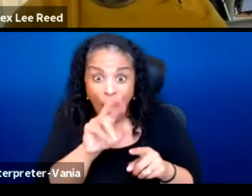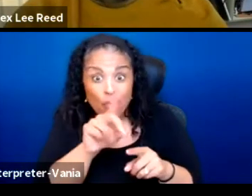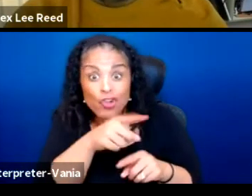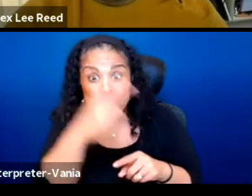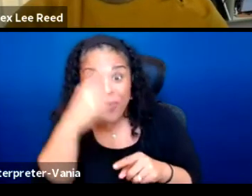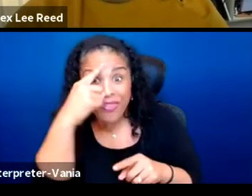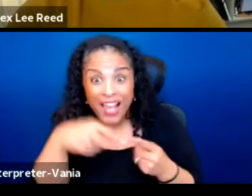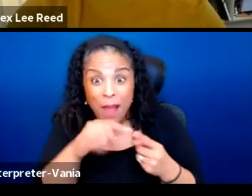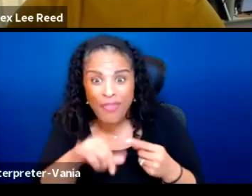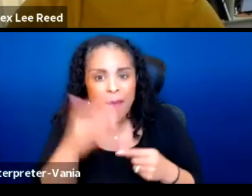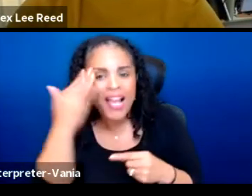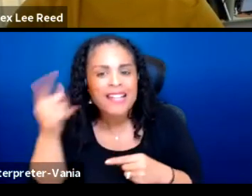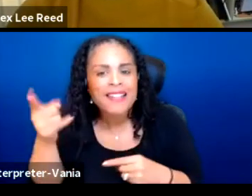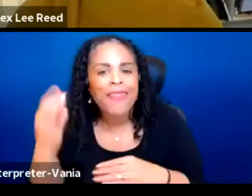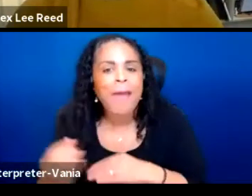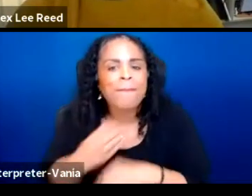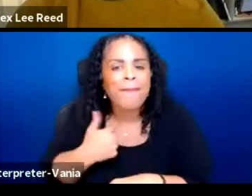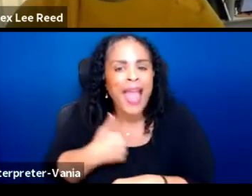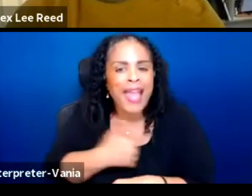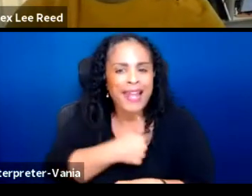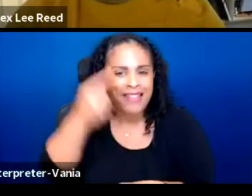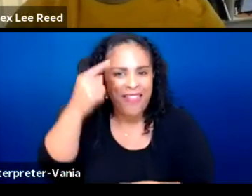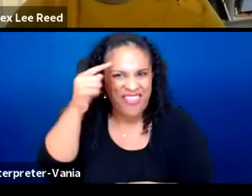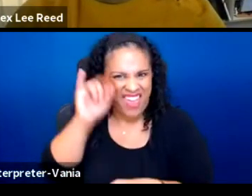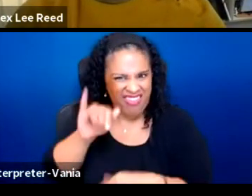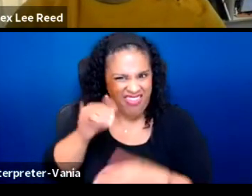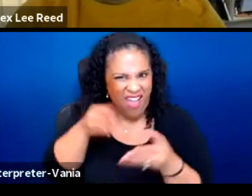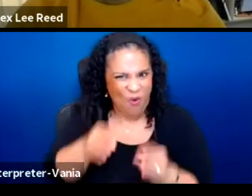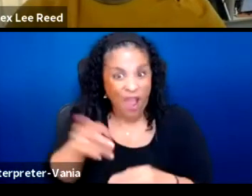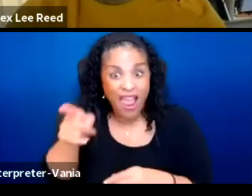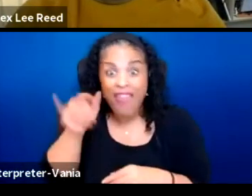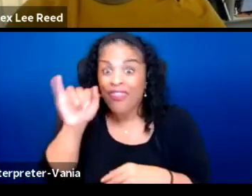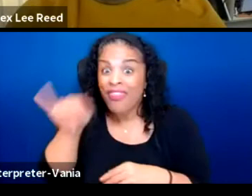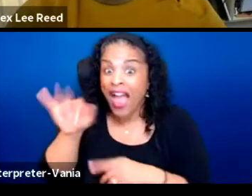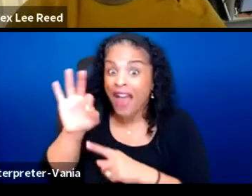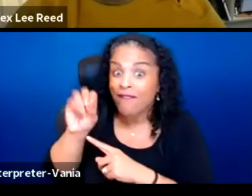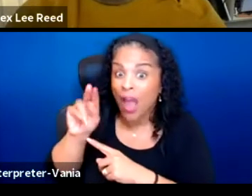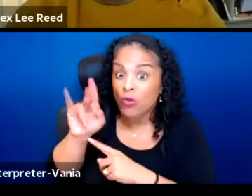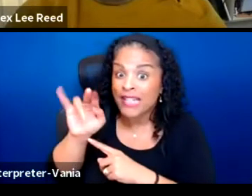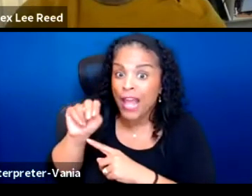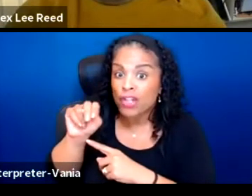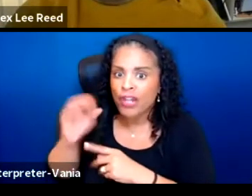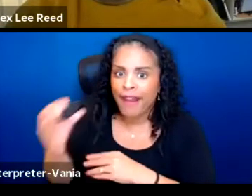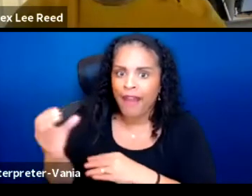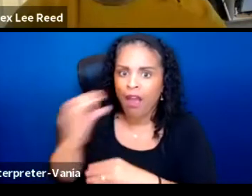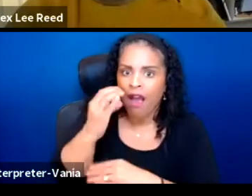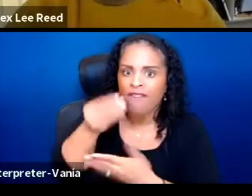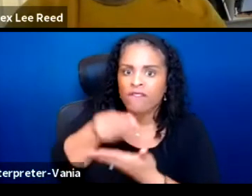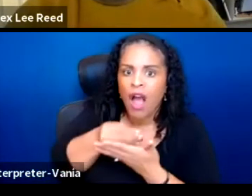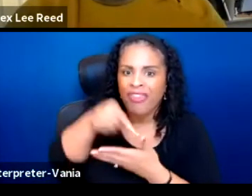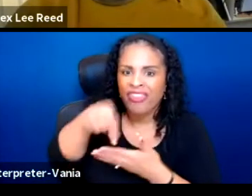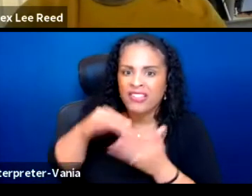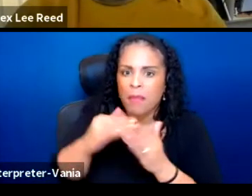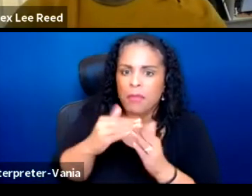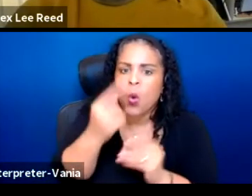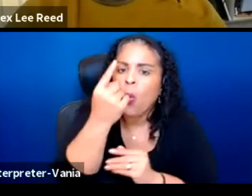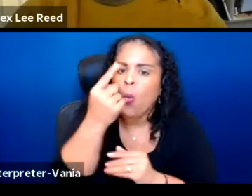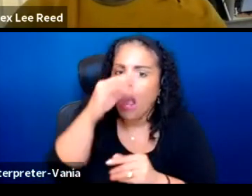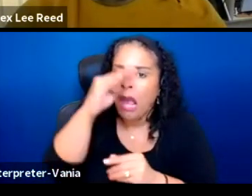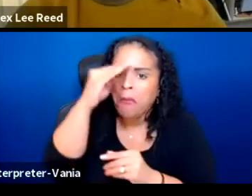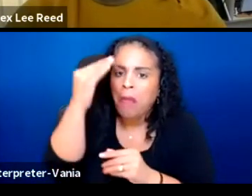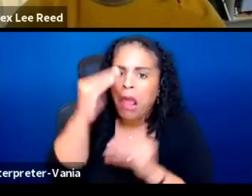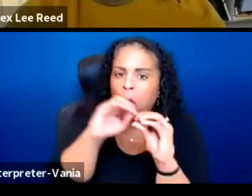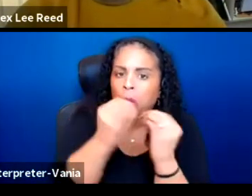they made us think that way, right? Because the foundations would only fund in this community one Black organization.